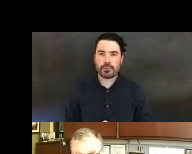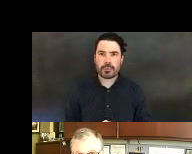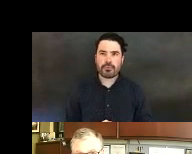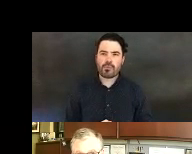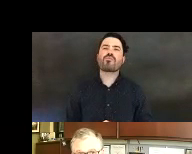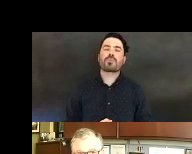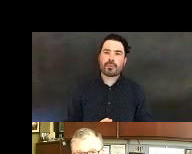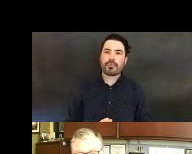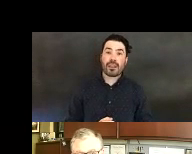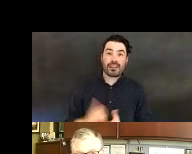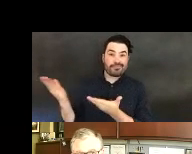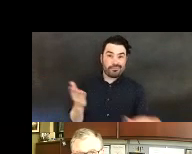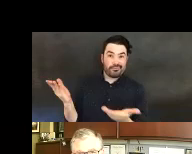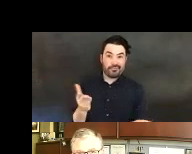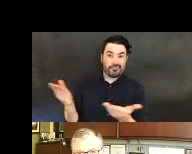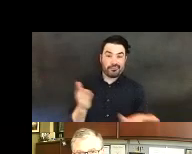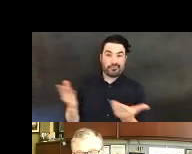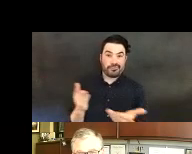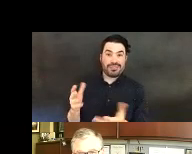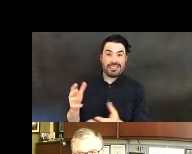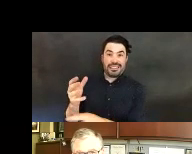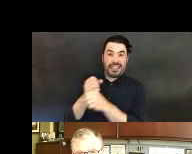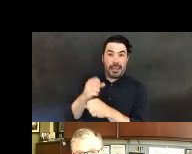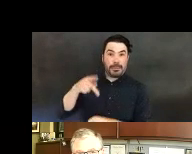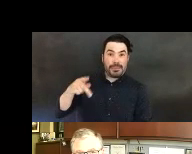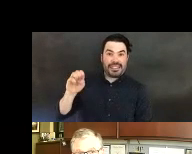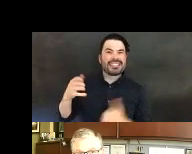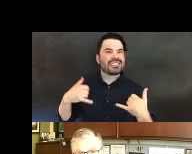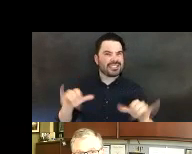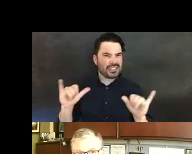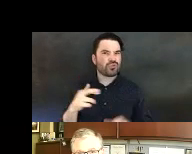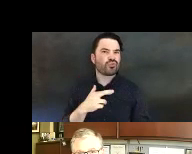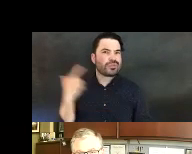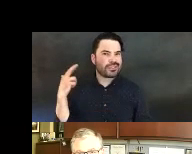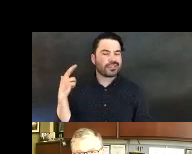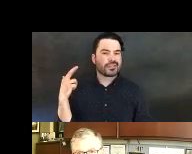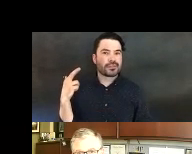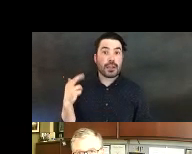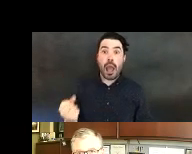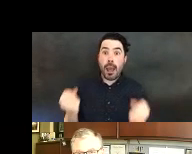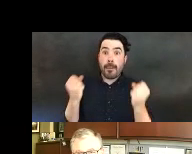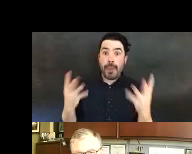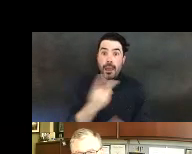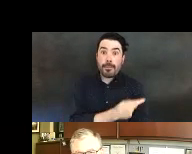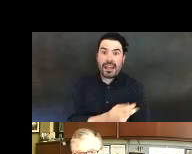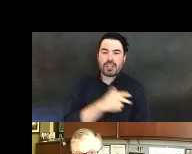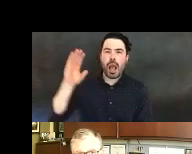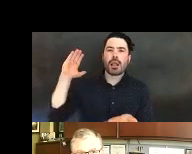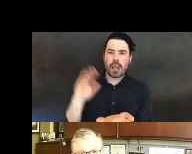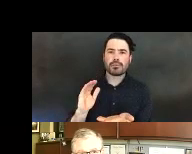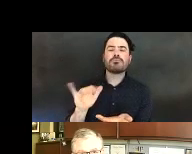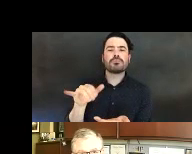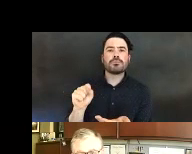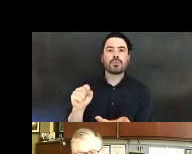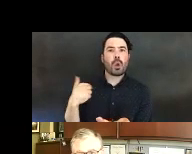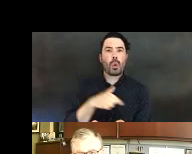Supply chain is still a risk for us, though we have smaller numbers of patients in the hospital. We have expanded to be compliant with